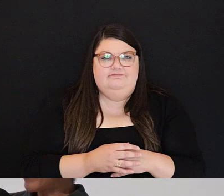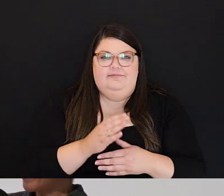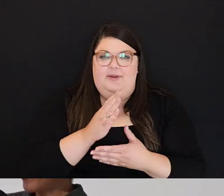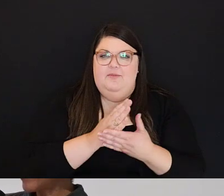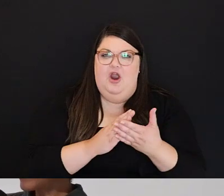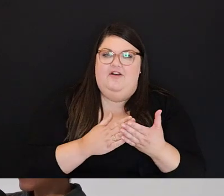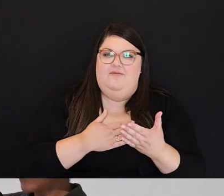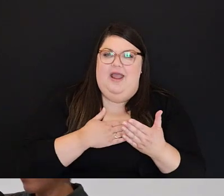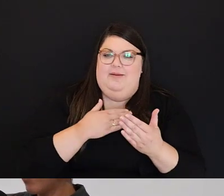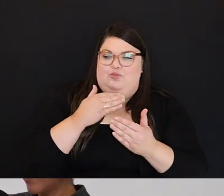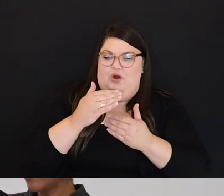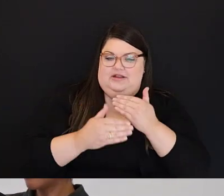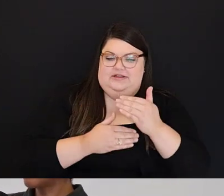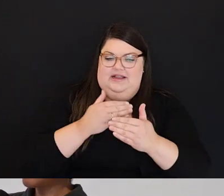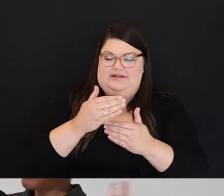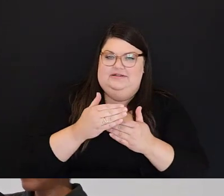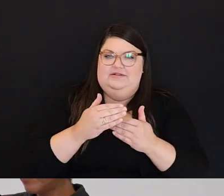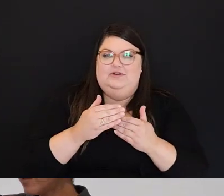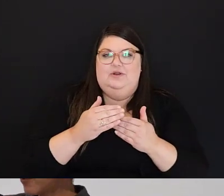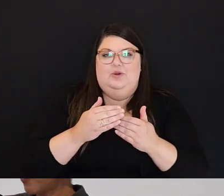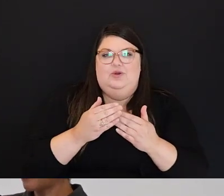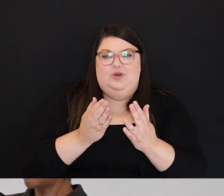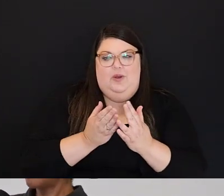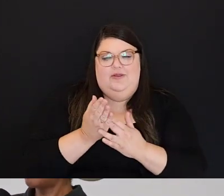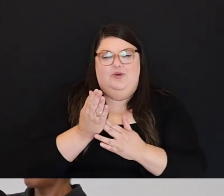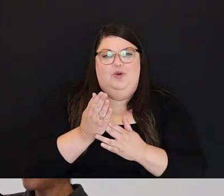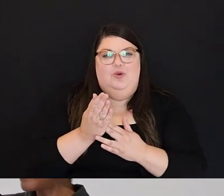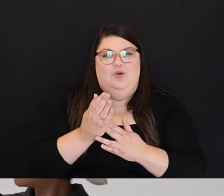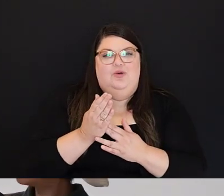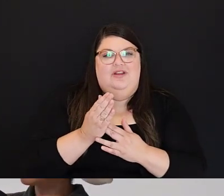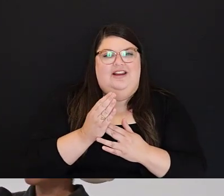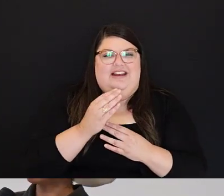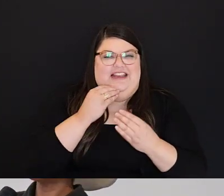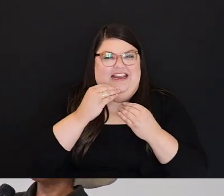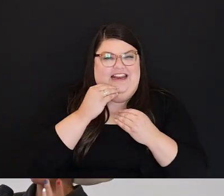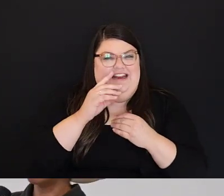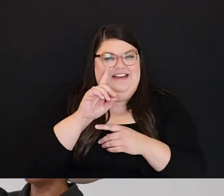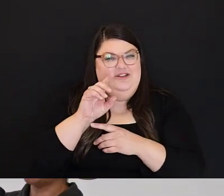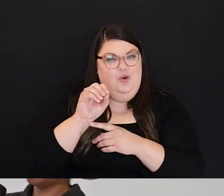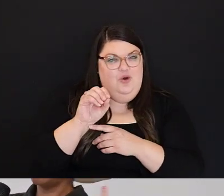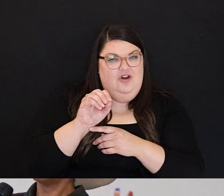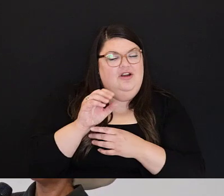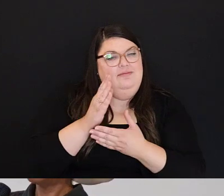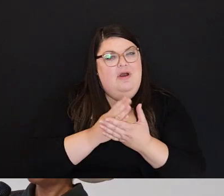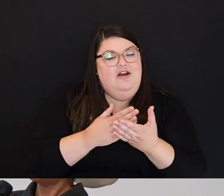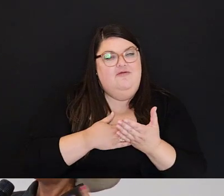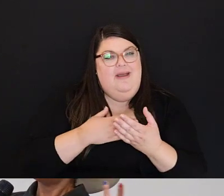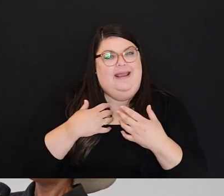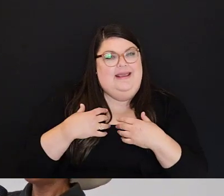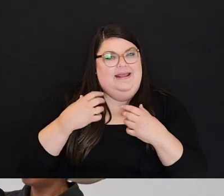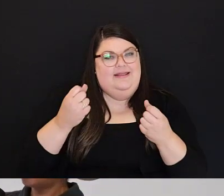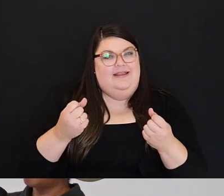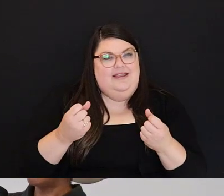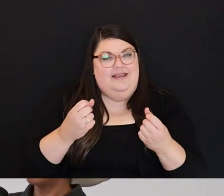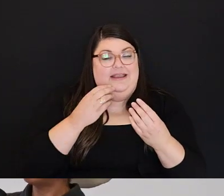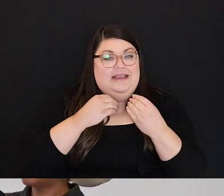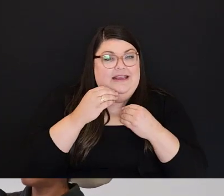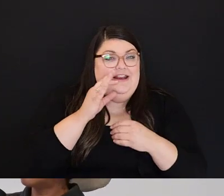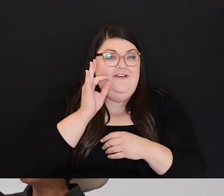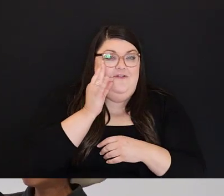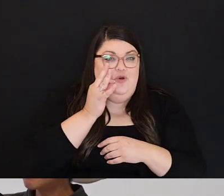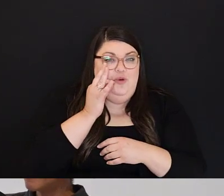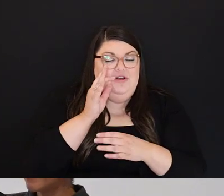part of my processing was going through an eating disorder as part of my healing, and also eating fruit